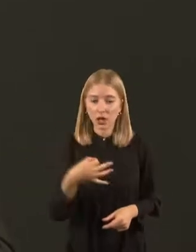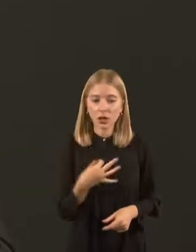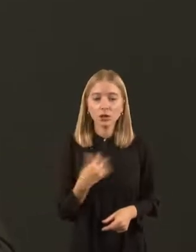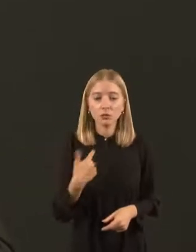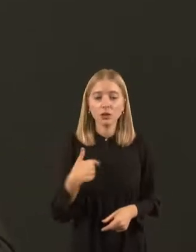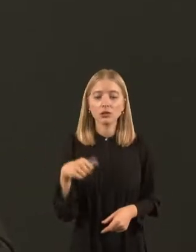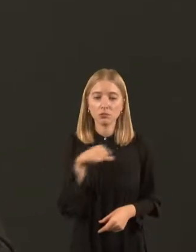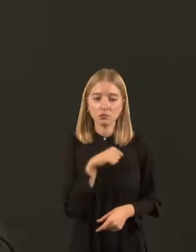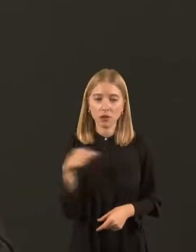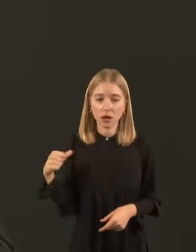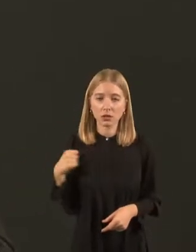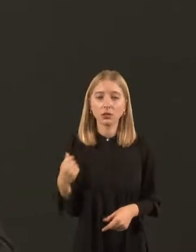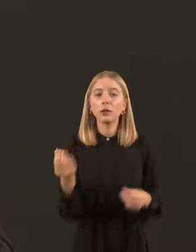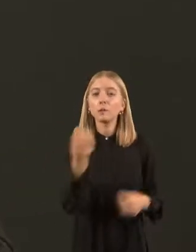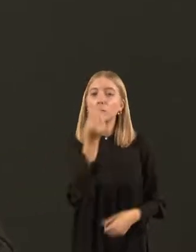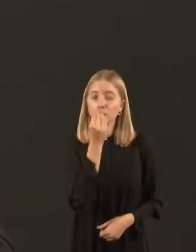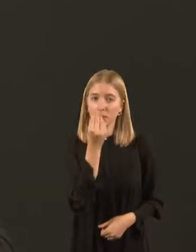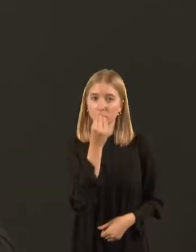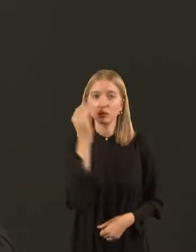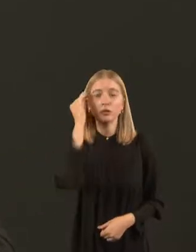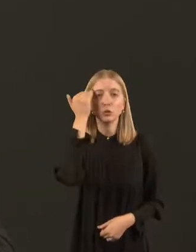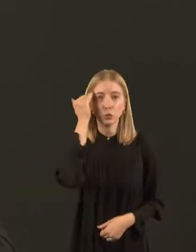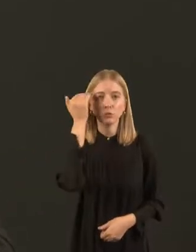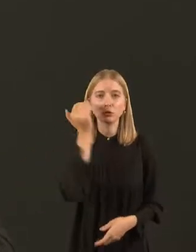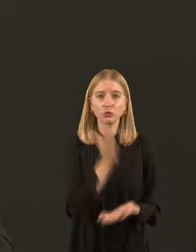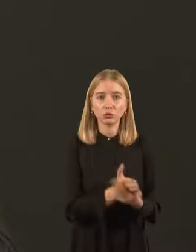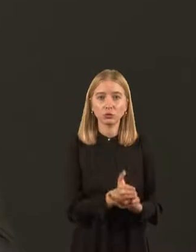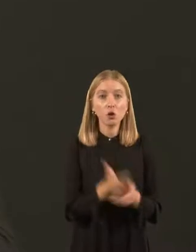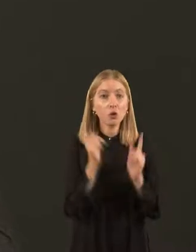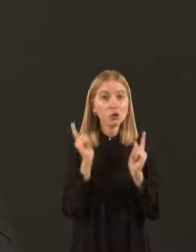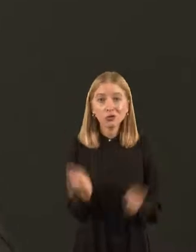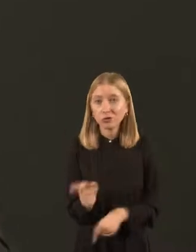with farmers,